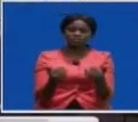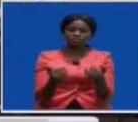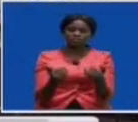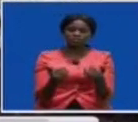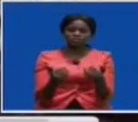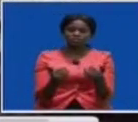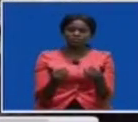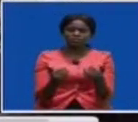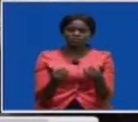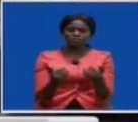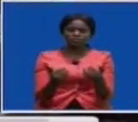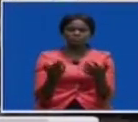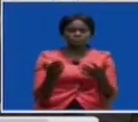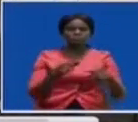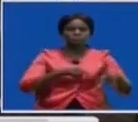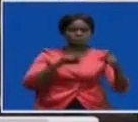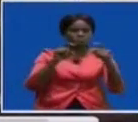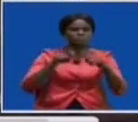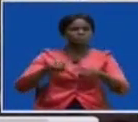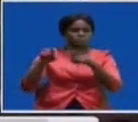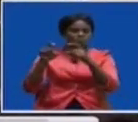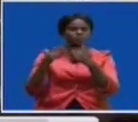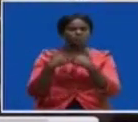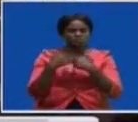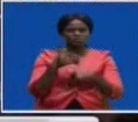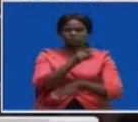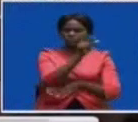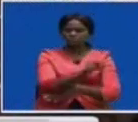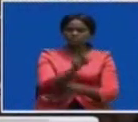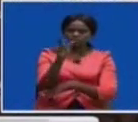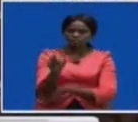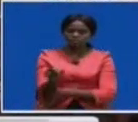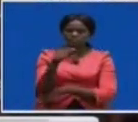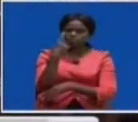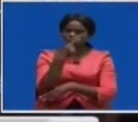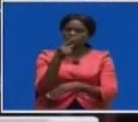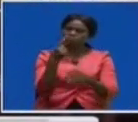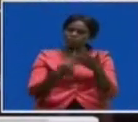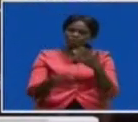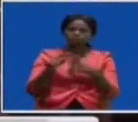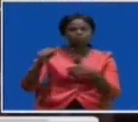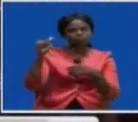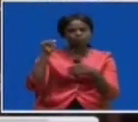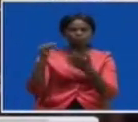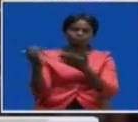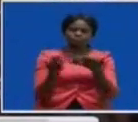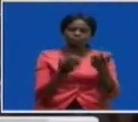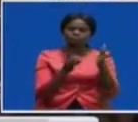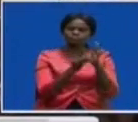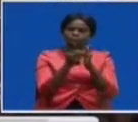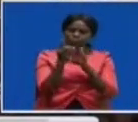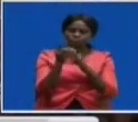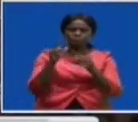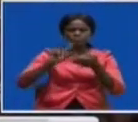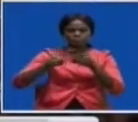cooperation on the part of those charged with the responsibility of canvassing and lobbying for these things. There are colleagues in the opposition